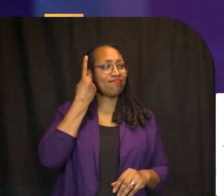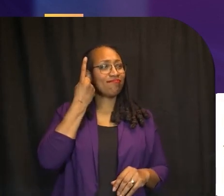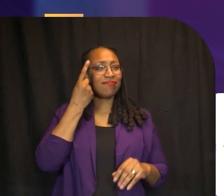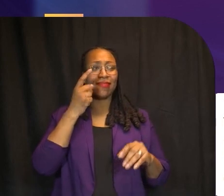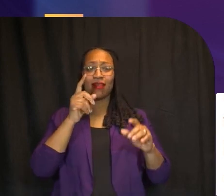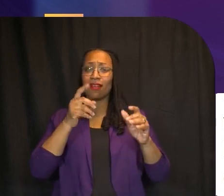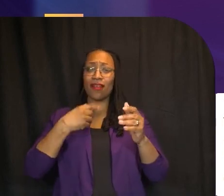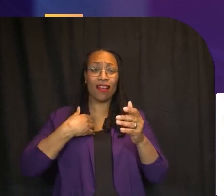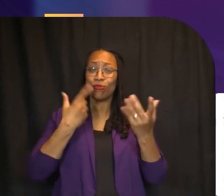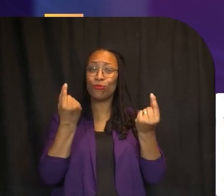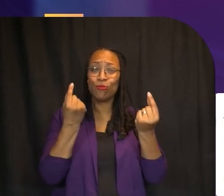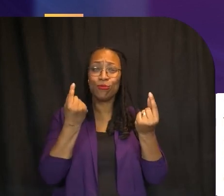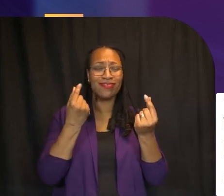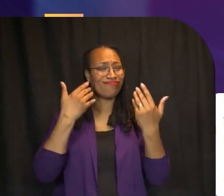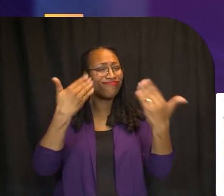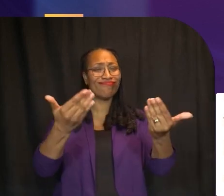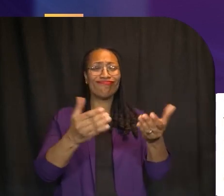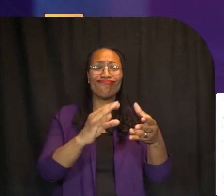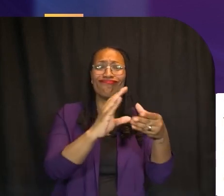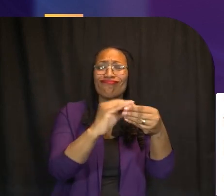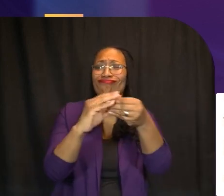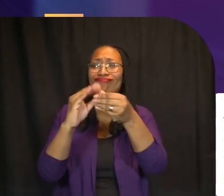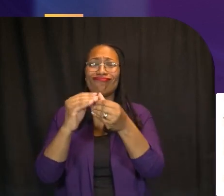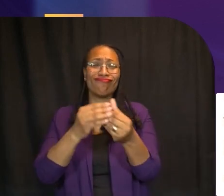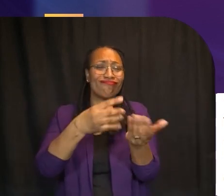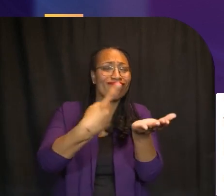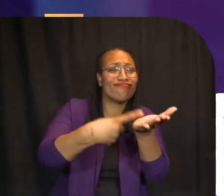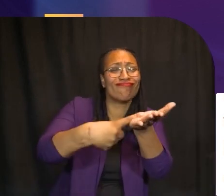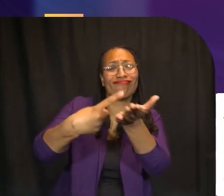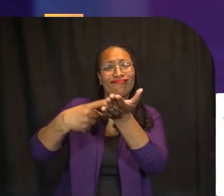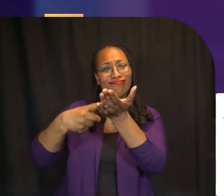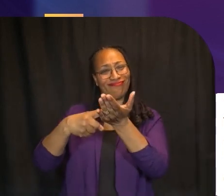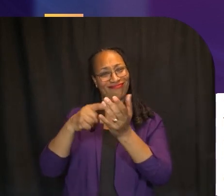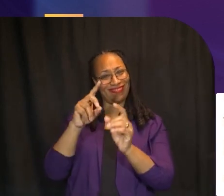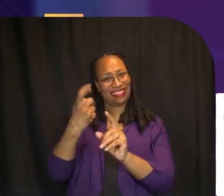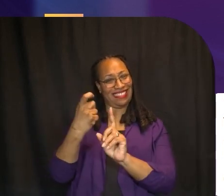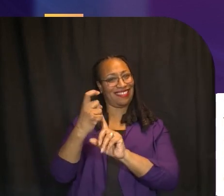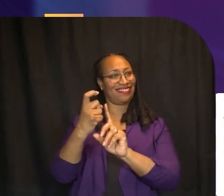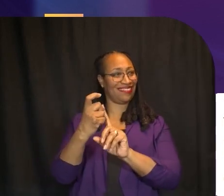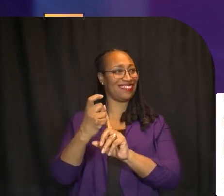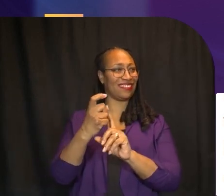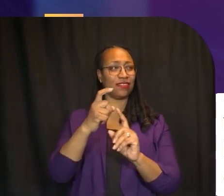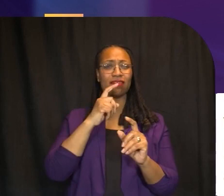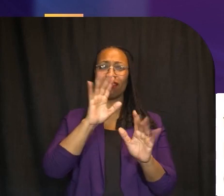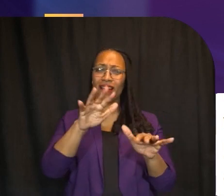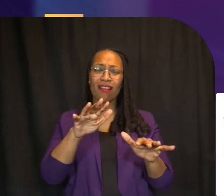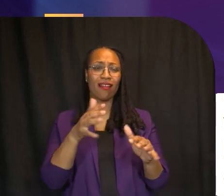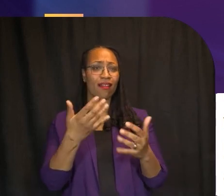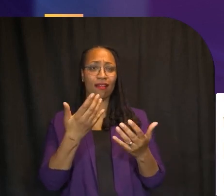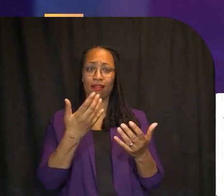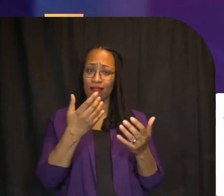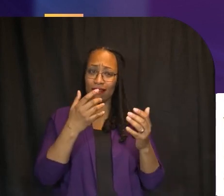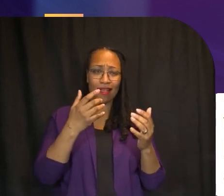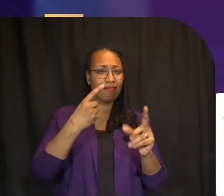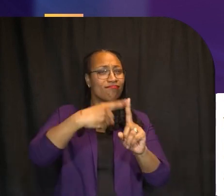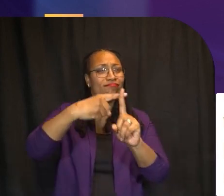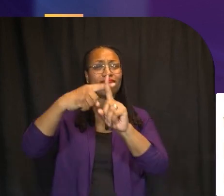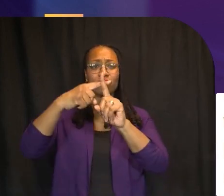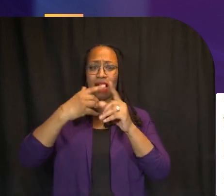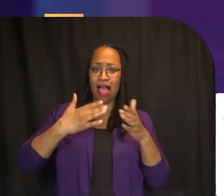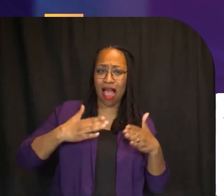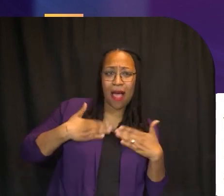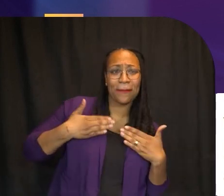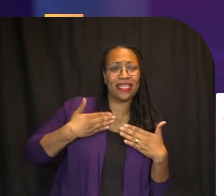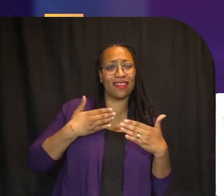could look like, what disabled joy, what access joy could feel like. So when I shared